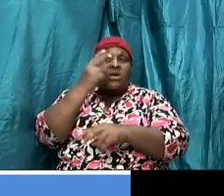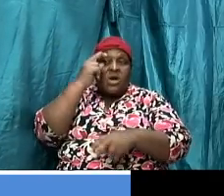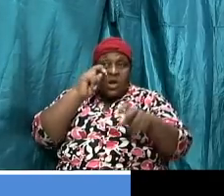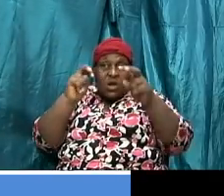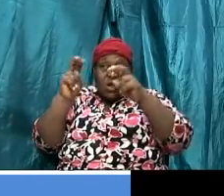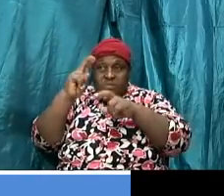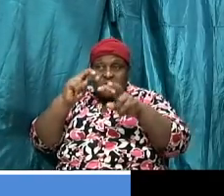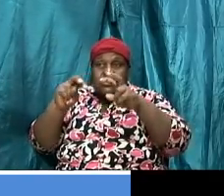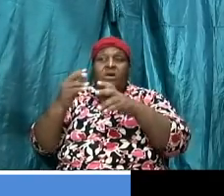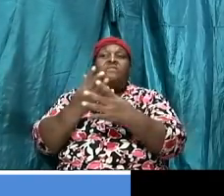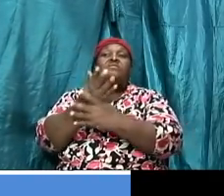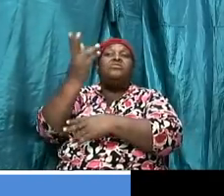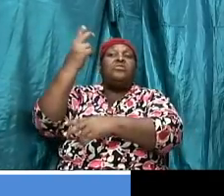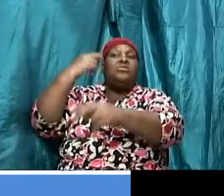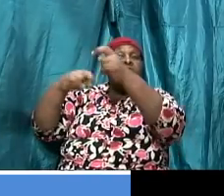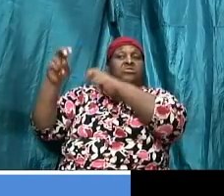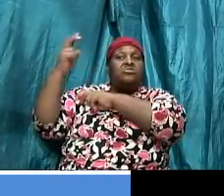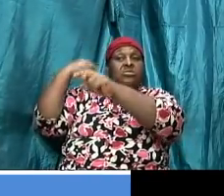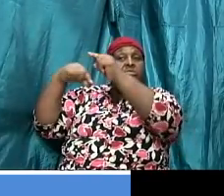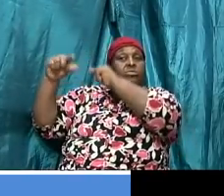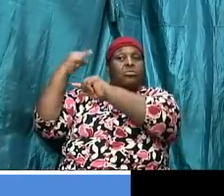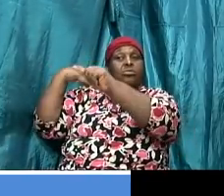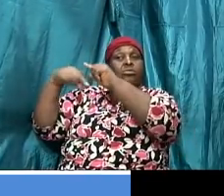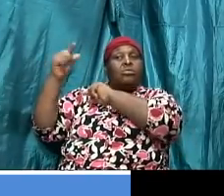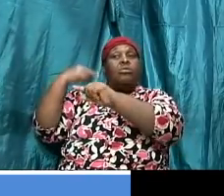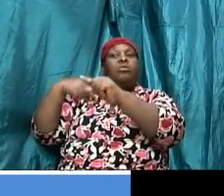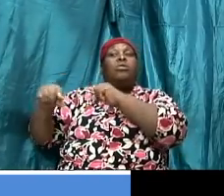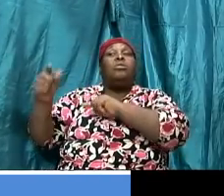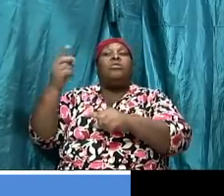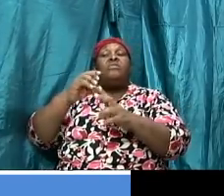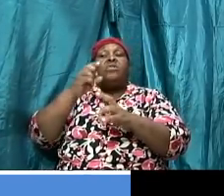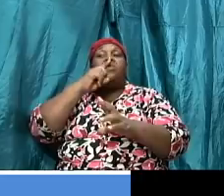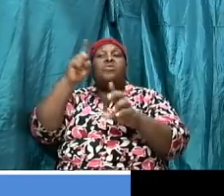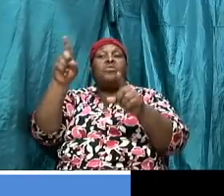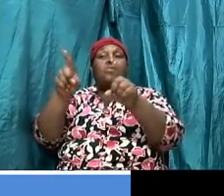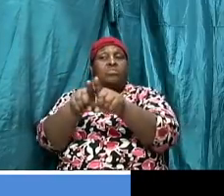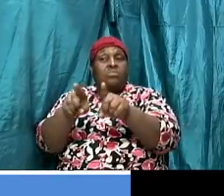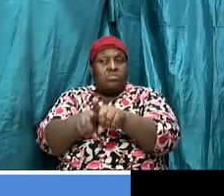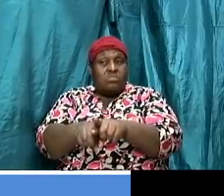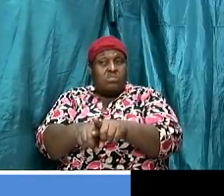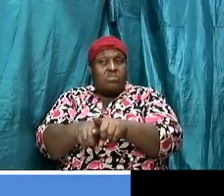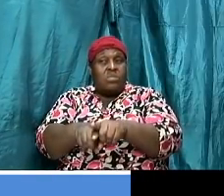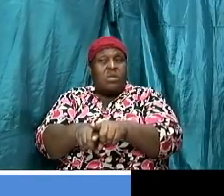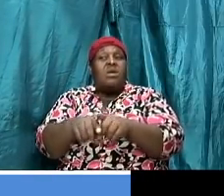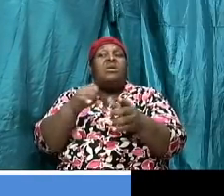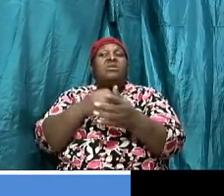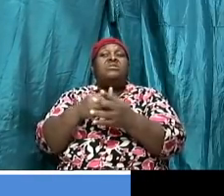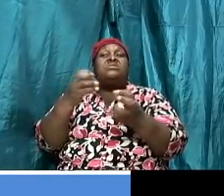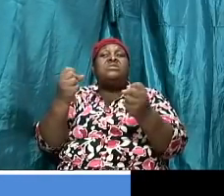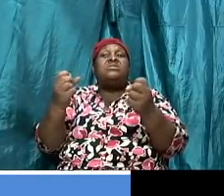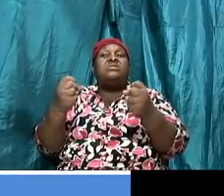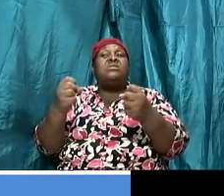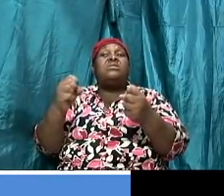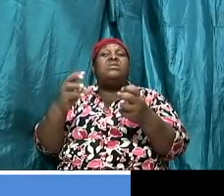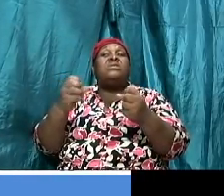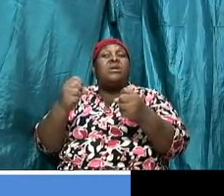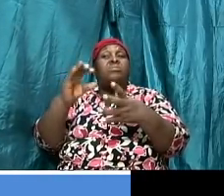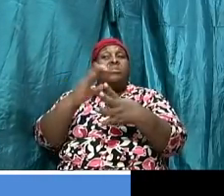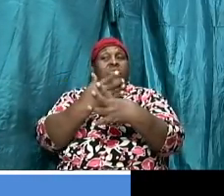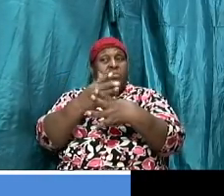throughout their generations, for a perpetual covenant." I'm going to say, this is the Sabbath now. It is a